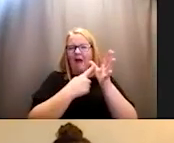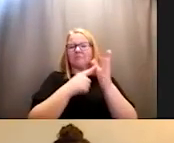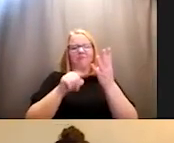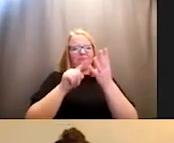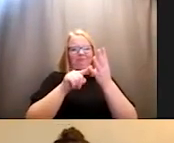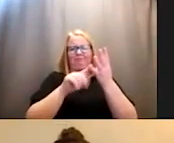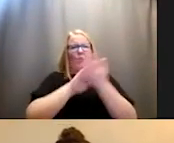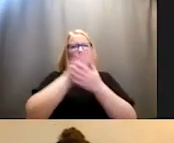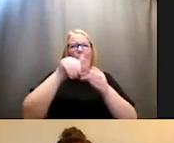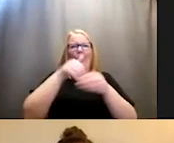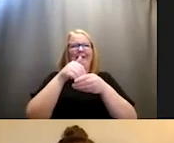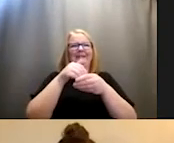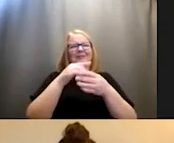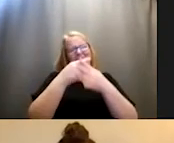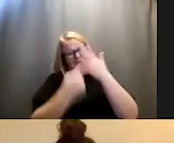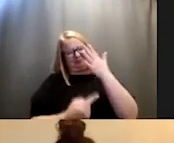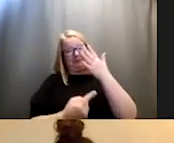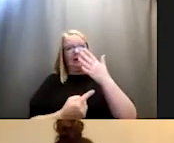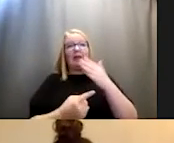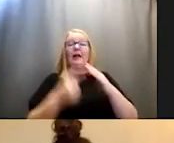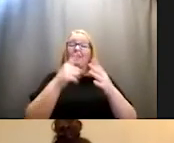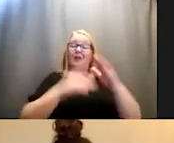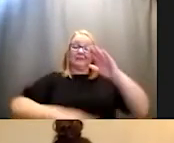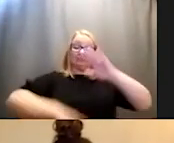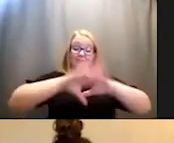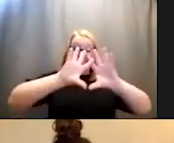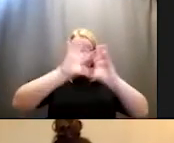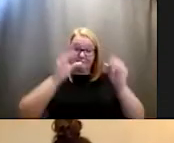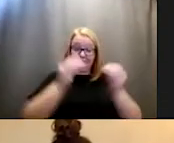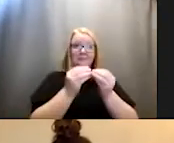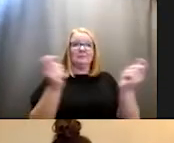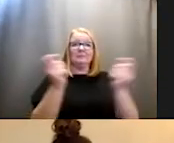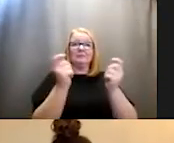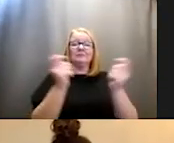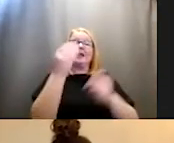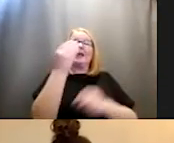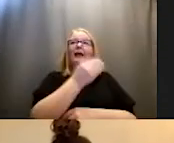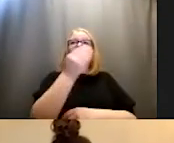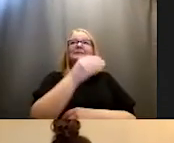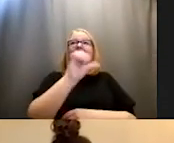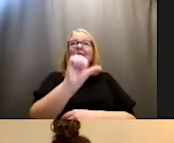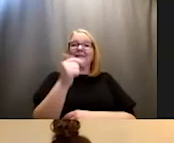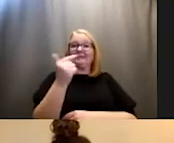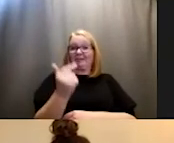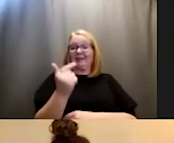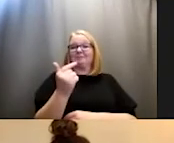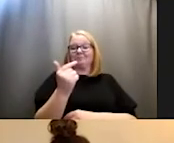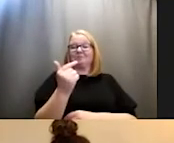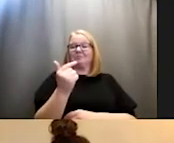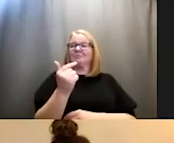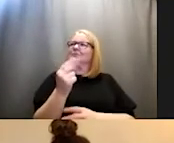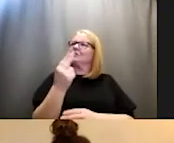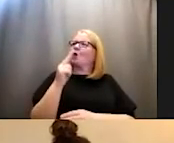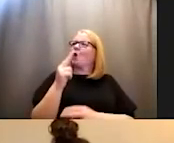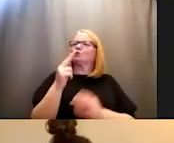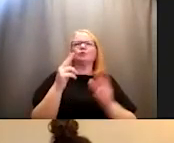the image that you can see here is an entire supplement from 1967 called On